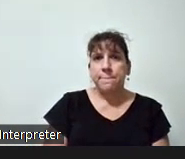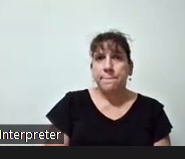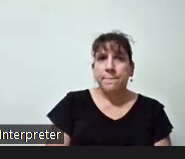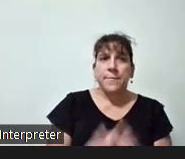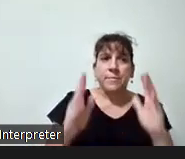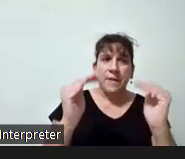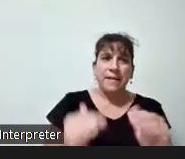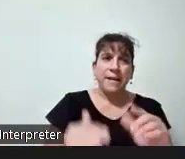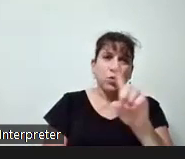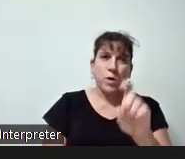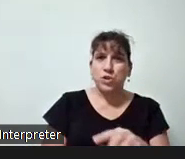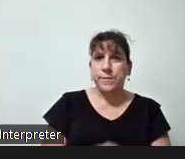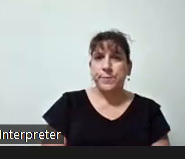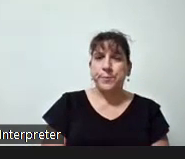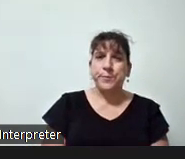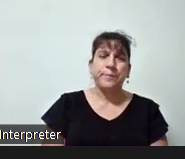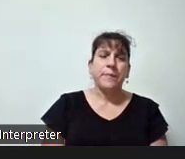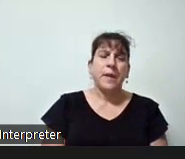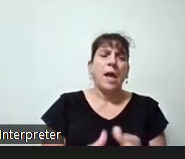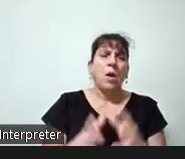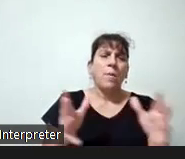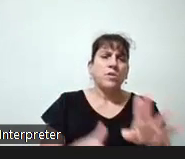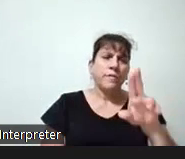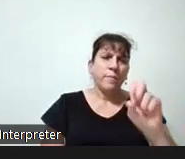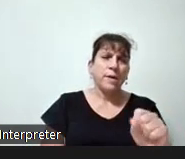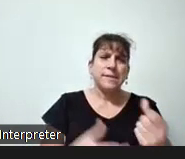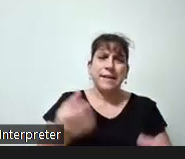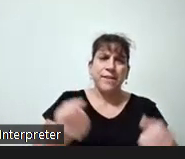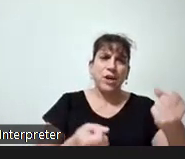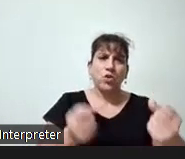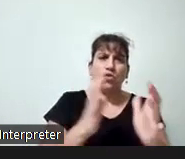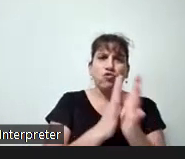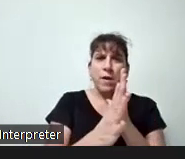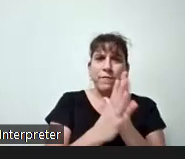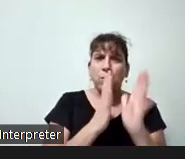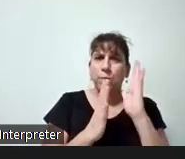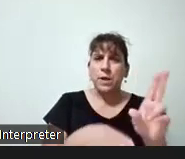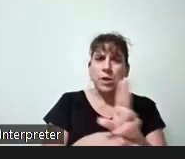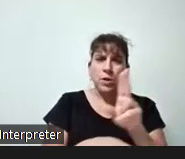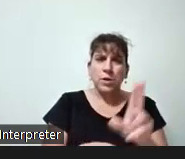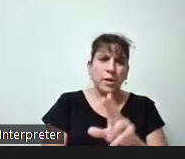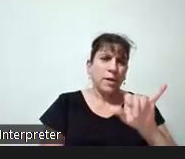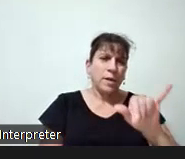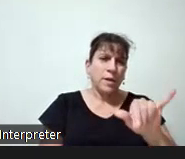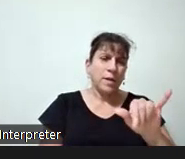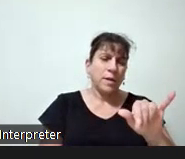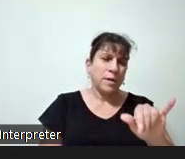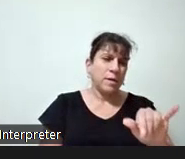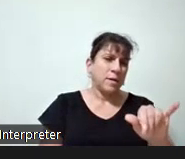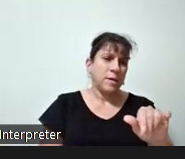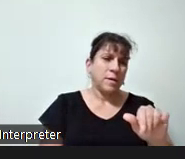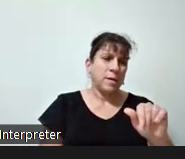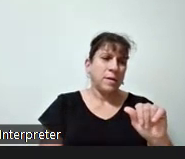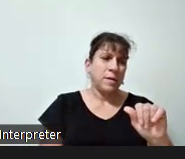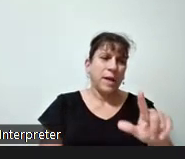Next question. How much of the bus and vehicle traffic will be using Gallatin Street? Jonathan, do you